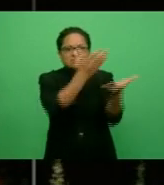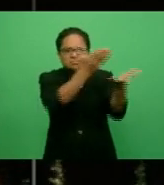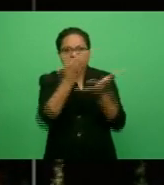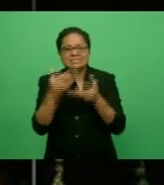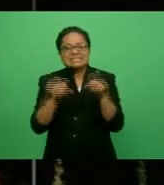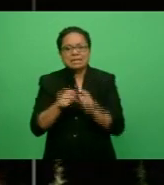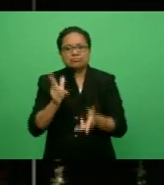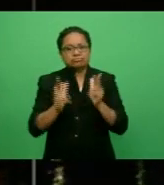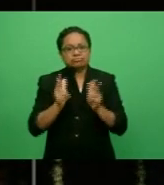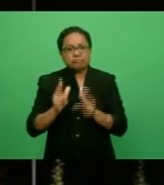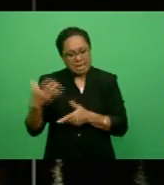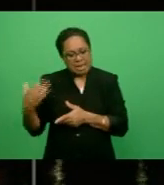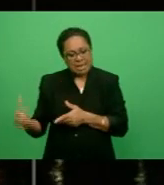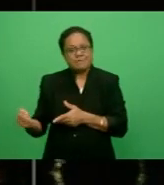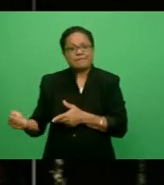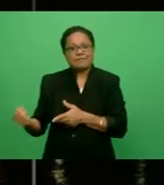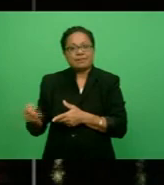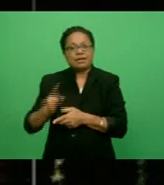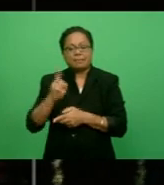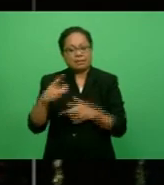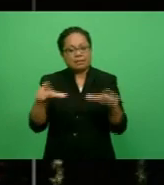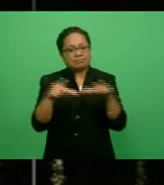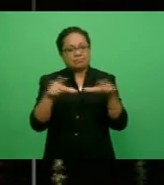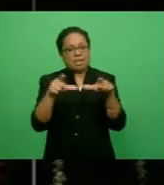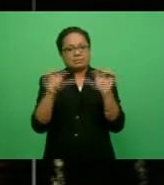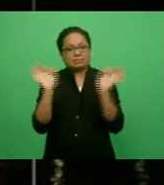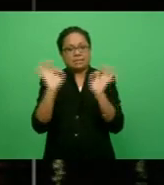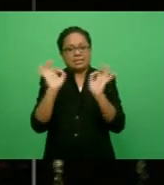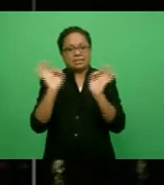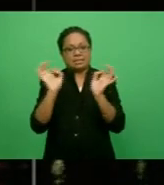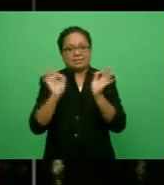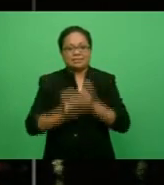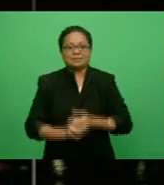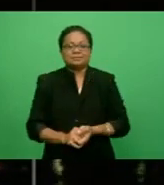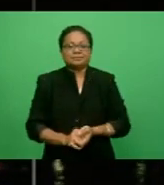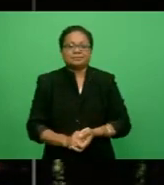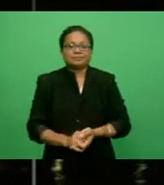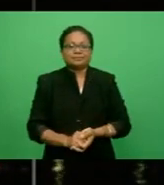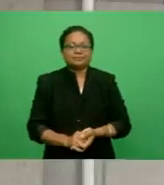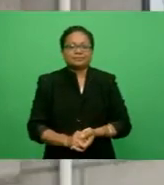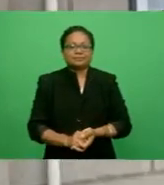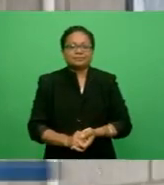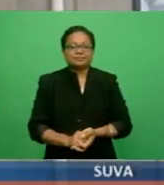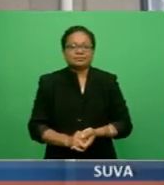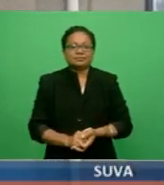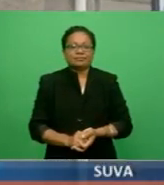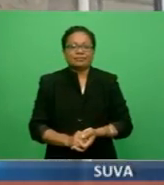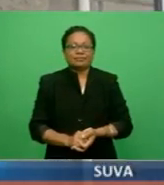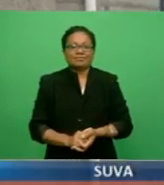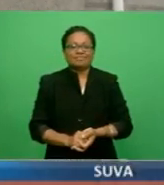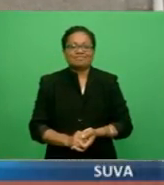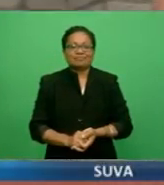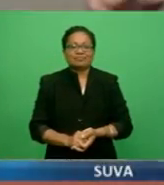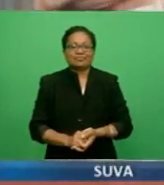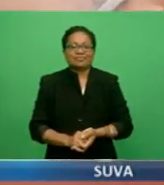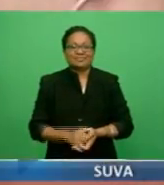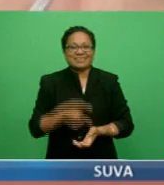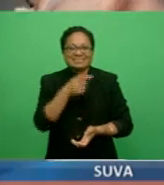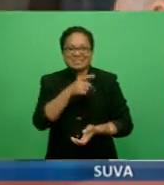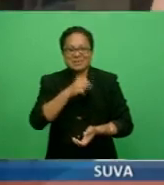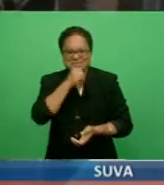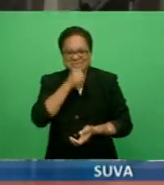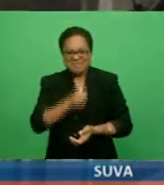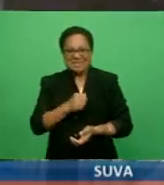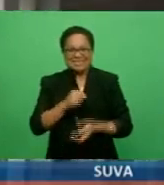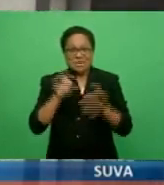arms and ammunition without holding an arms license. Pranita Prakash reports. Clared in a white shirt with a yellow